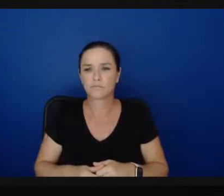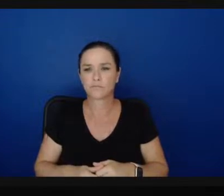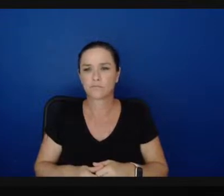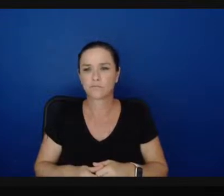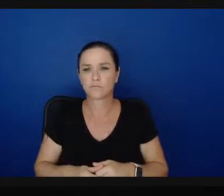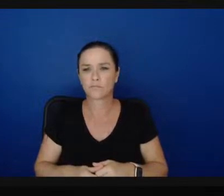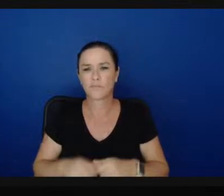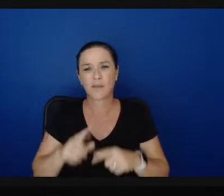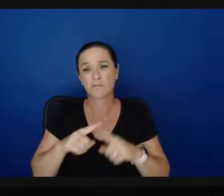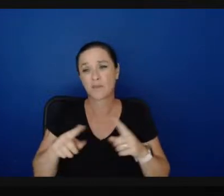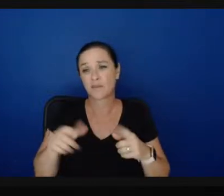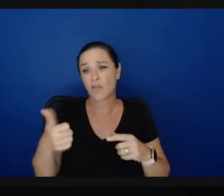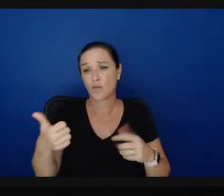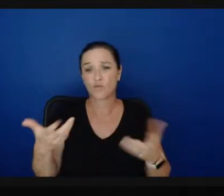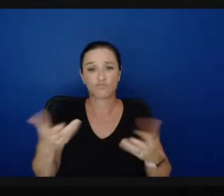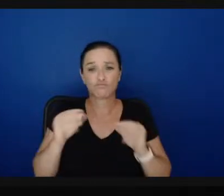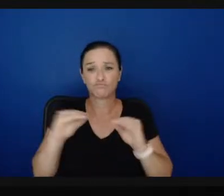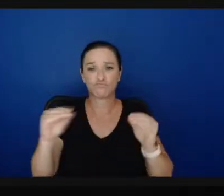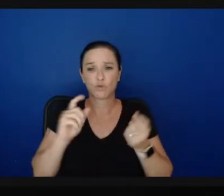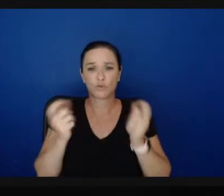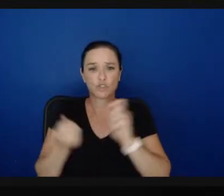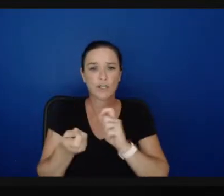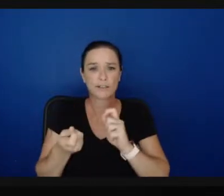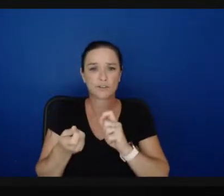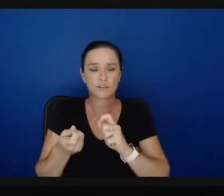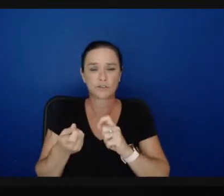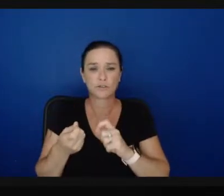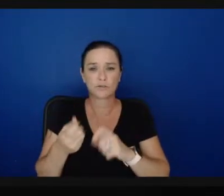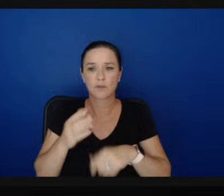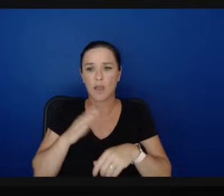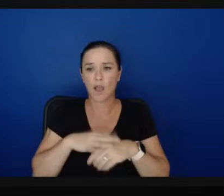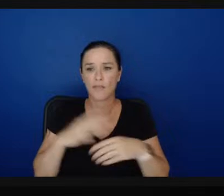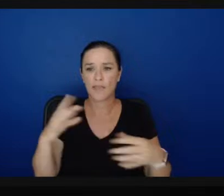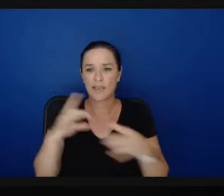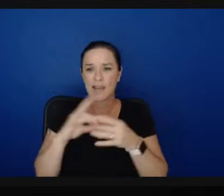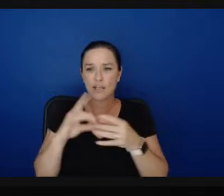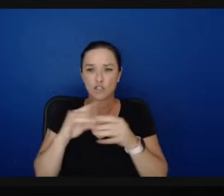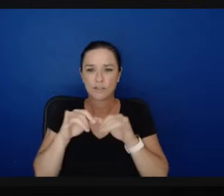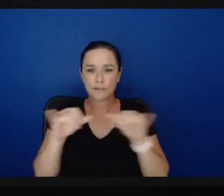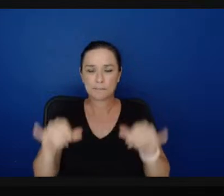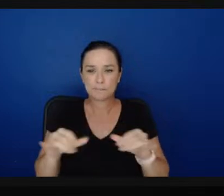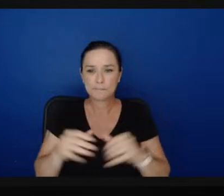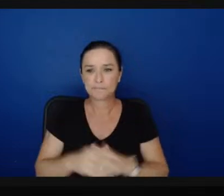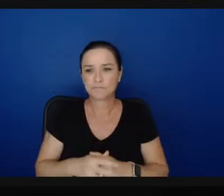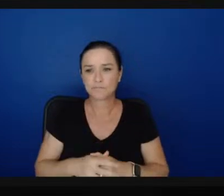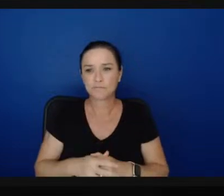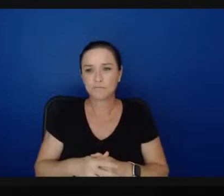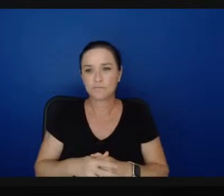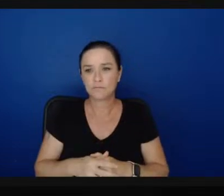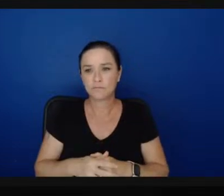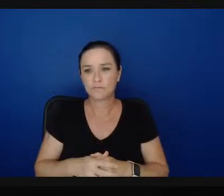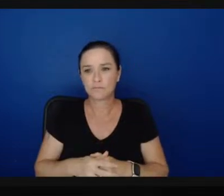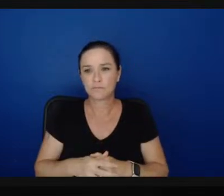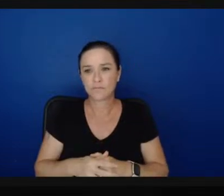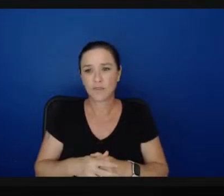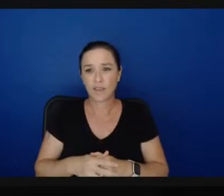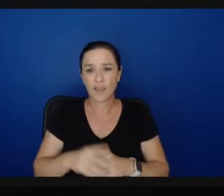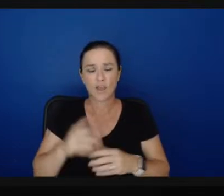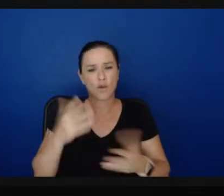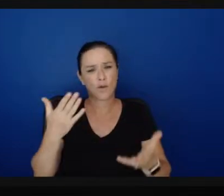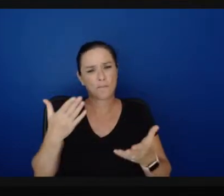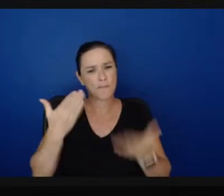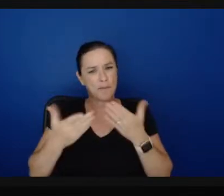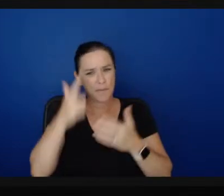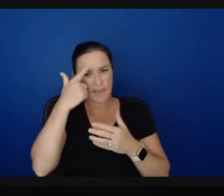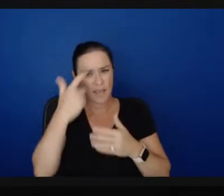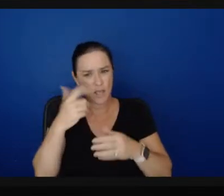But otherwise, no change on a volcanic system either. But maybe showing the ground was more solid and shook harder there, perhaps.